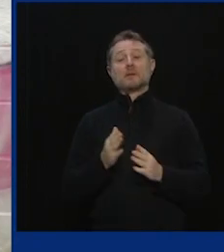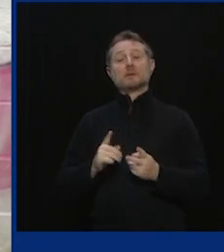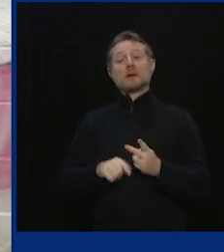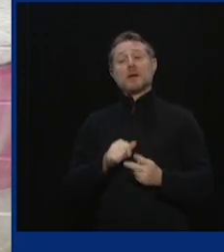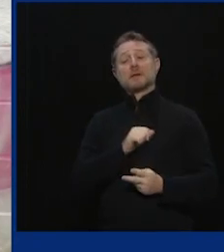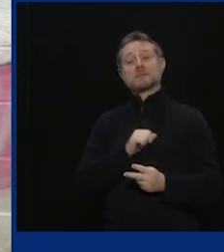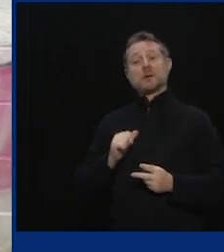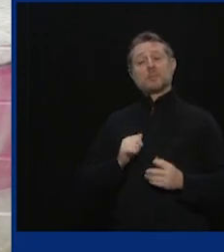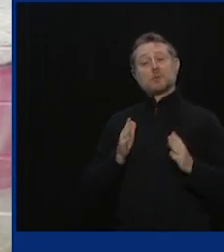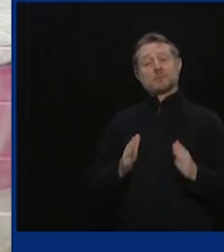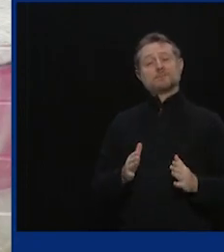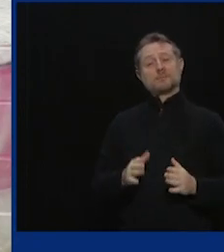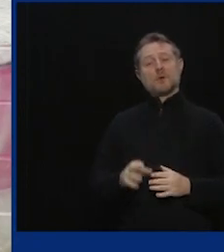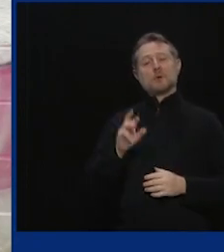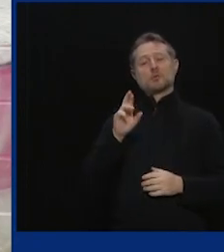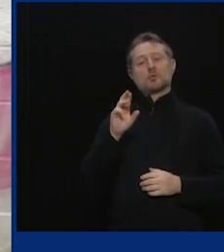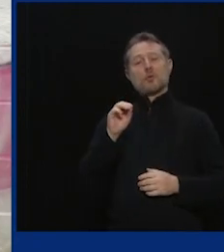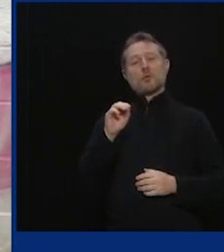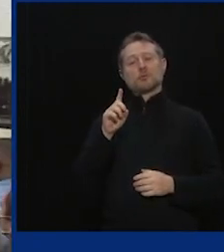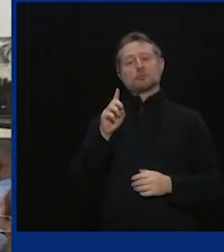Assemblymember Robert Rodriguez.